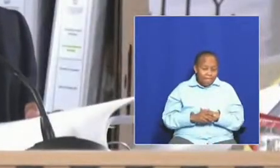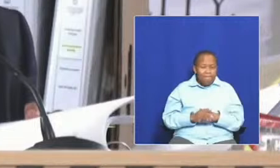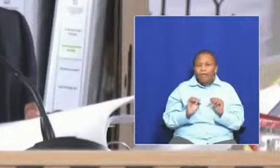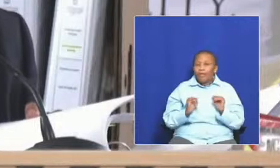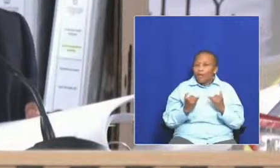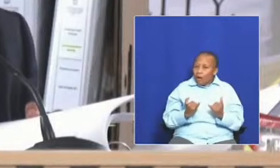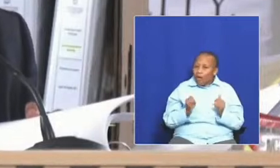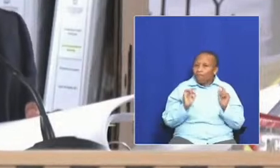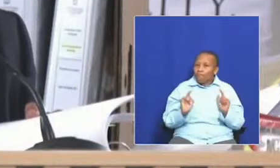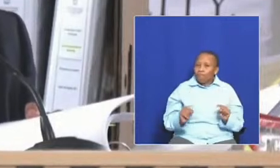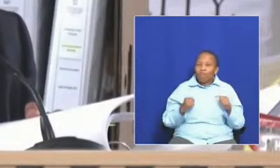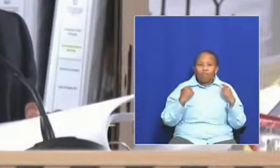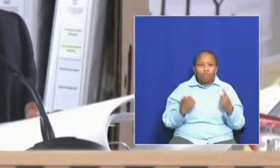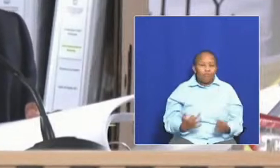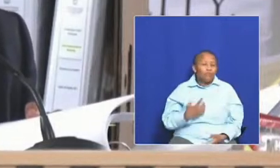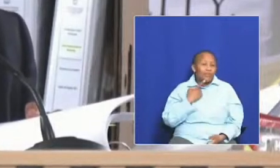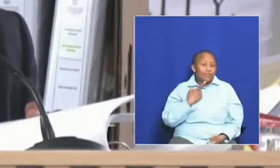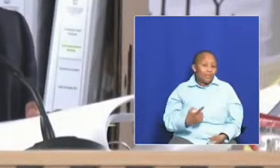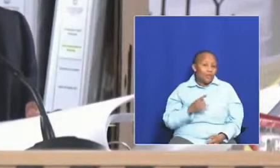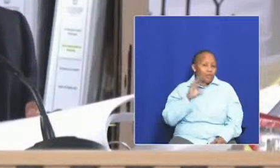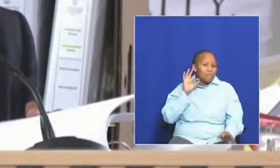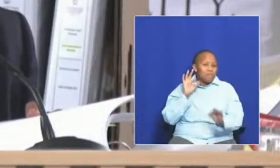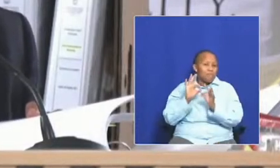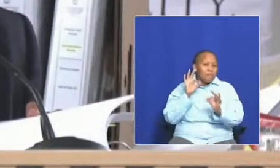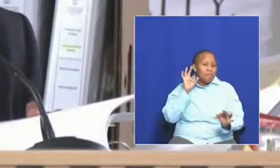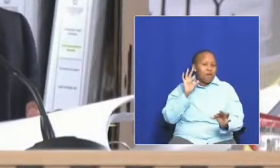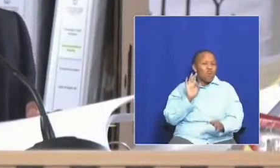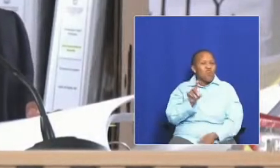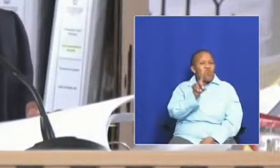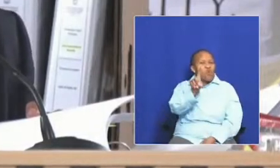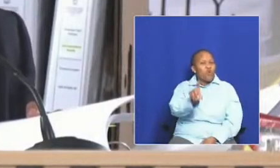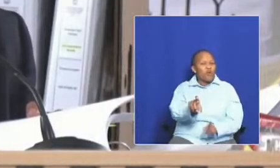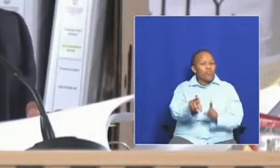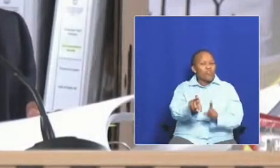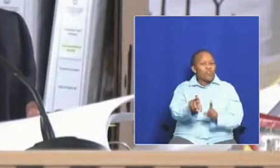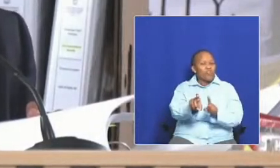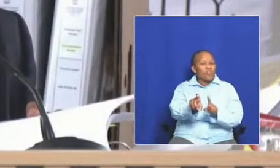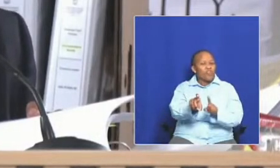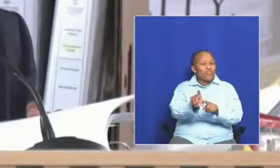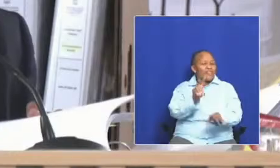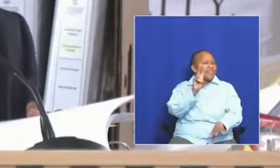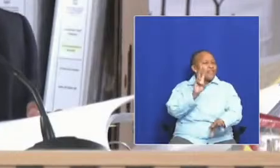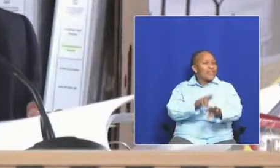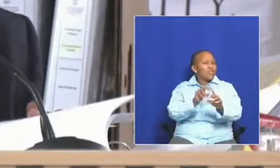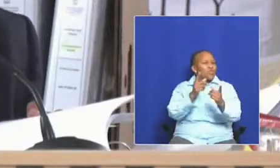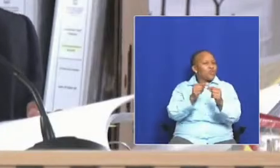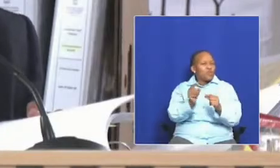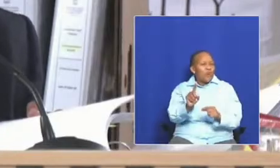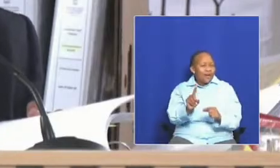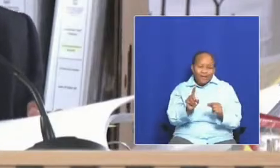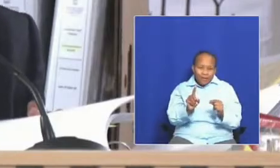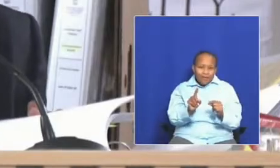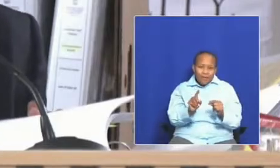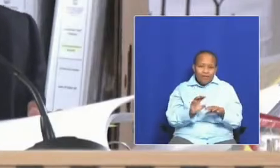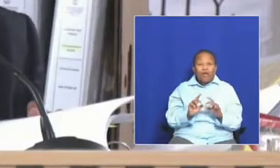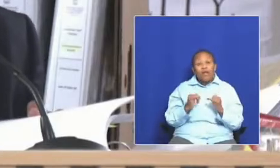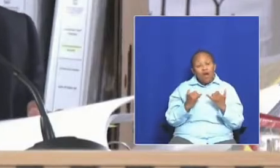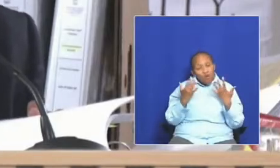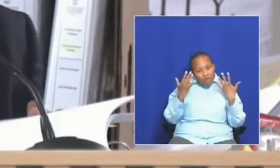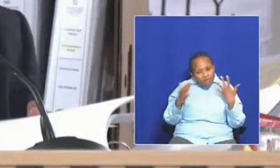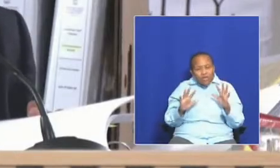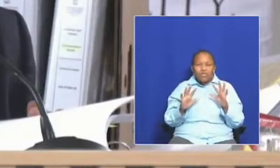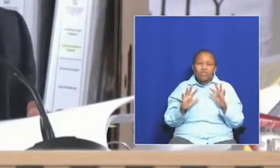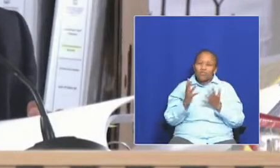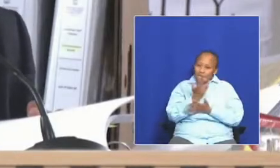what does this specific question have to do? We've been discussing the relationship between Mr. Matlala and Mr.